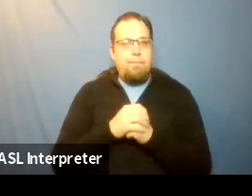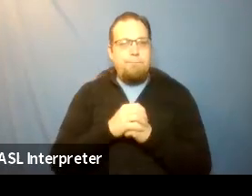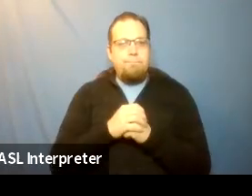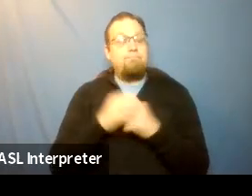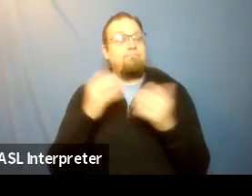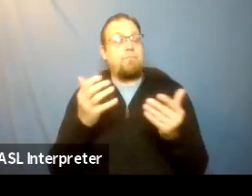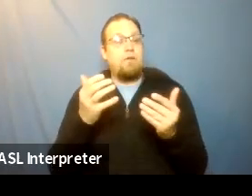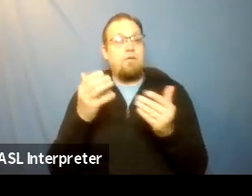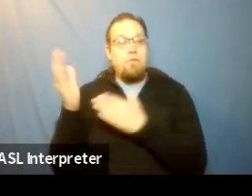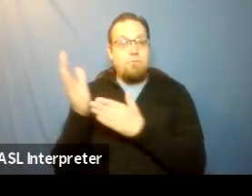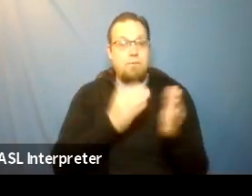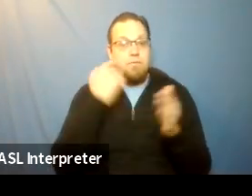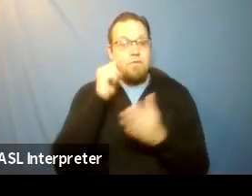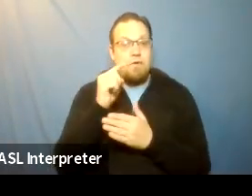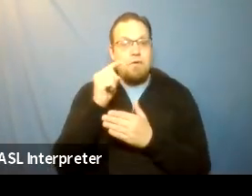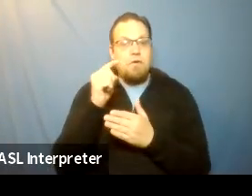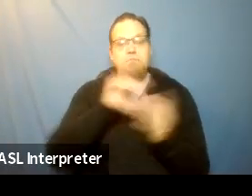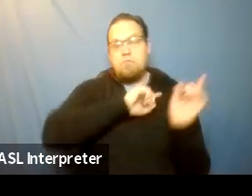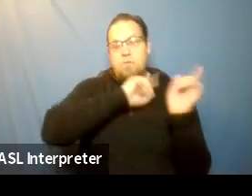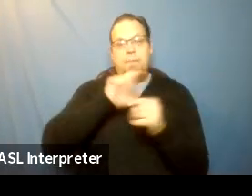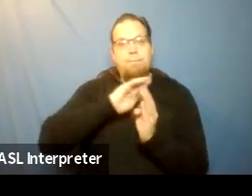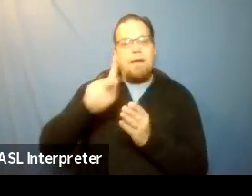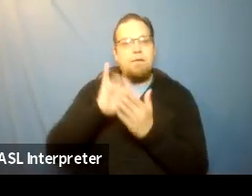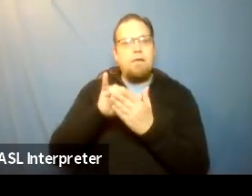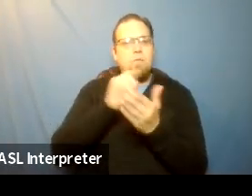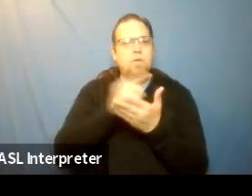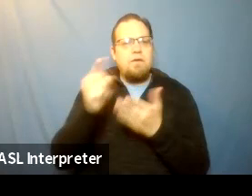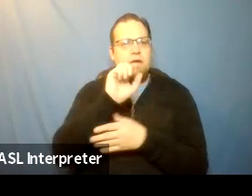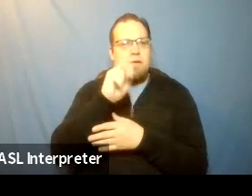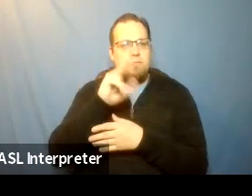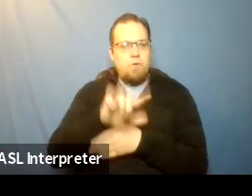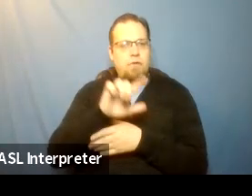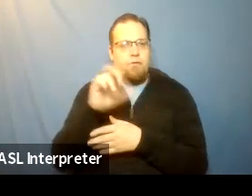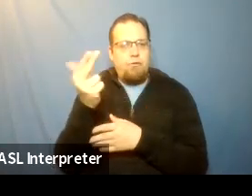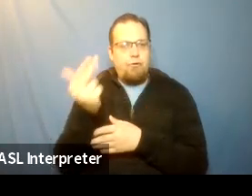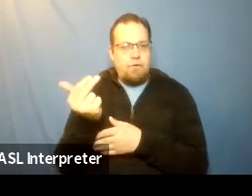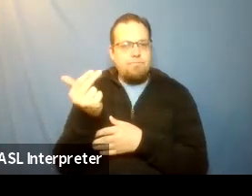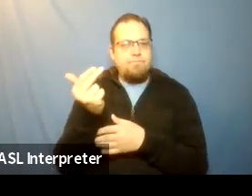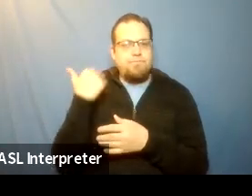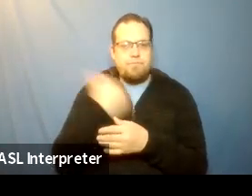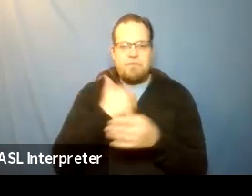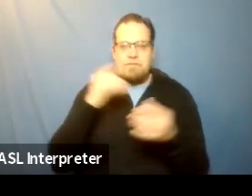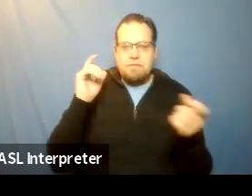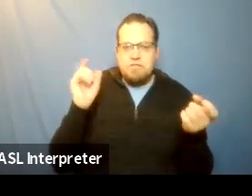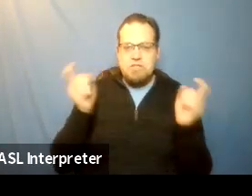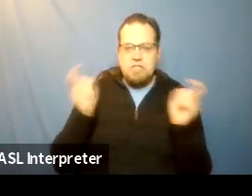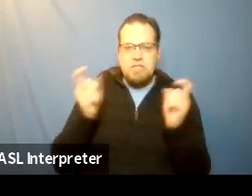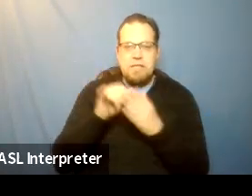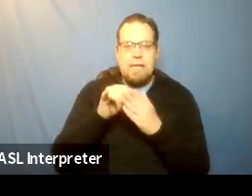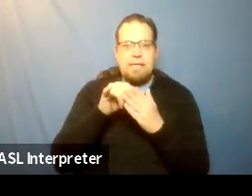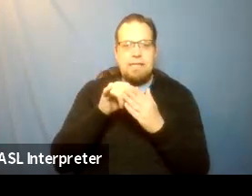So in preparation for us coming back that week of April 13th, we've made some calendar adjustments that you need to be aware